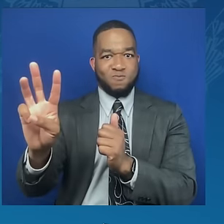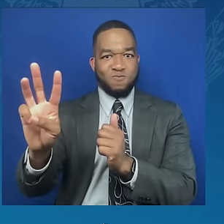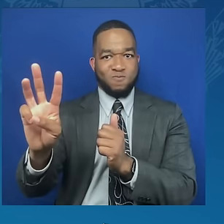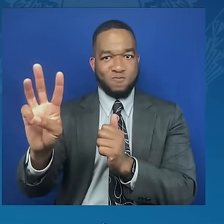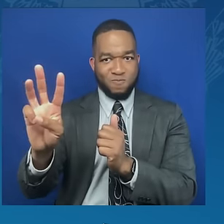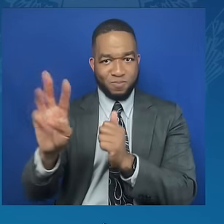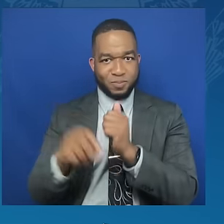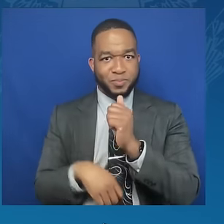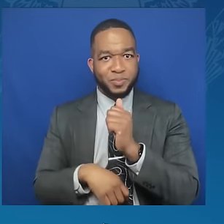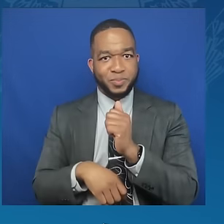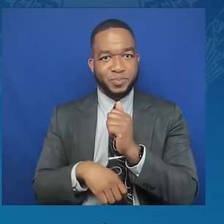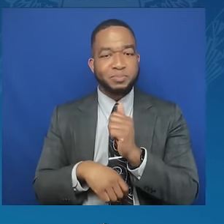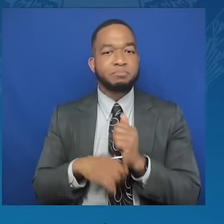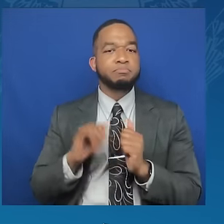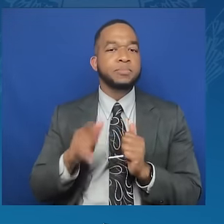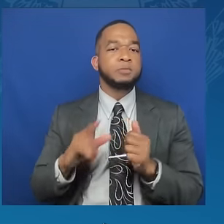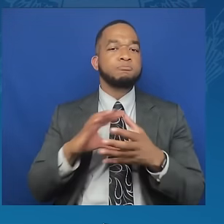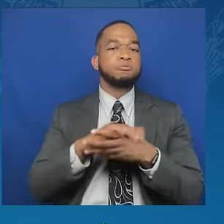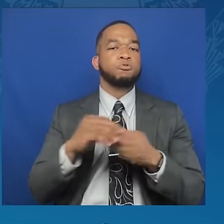nation.